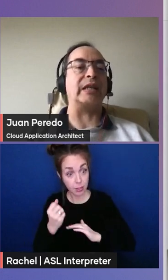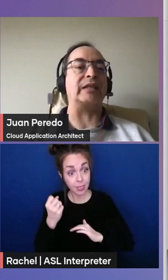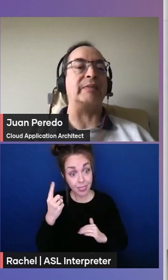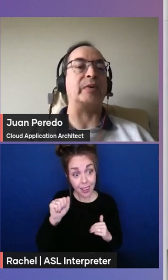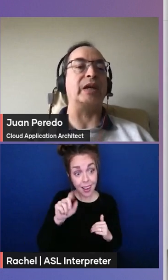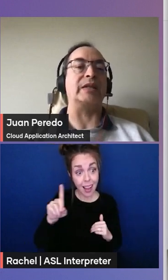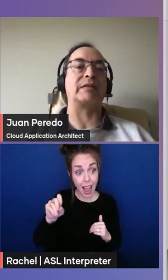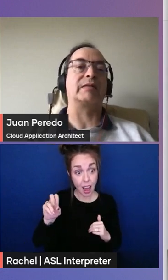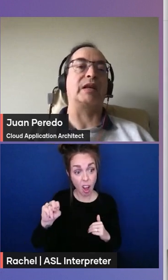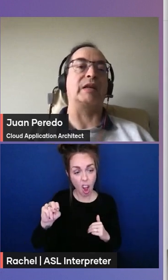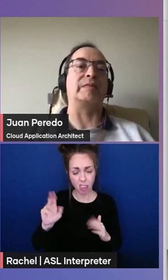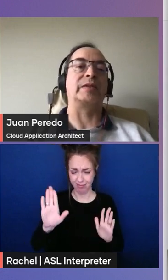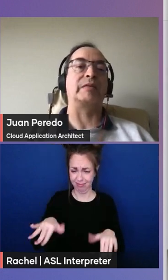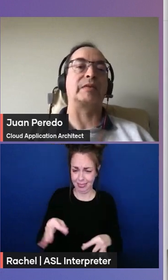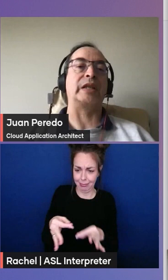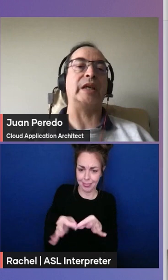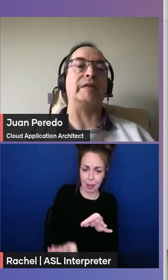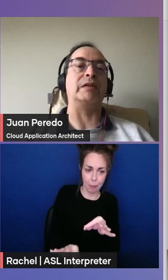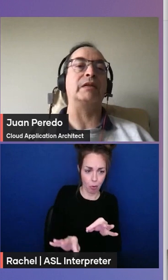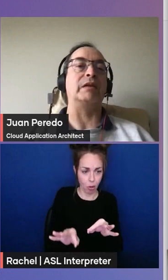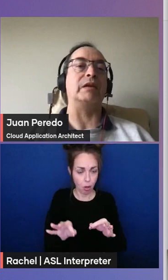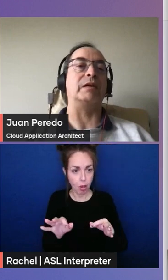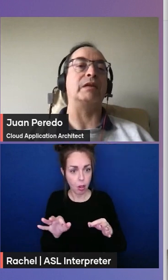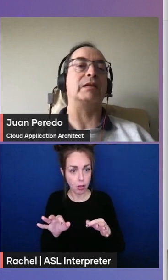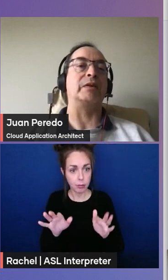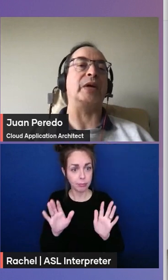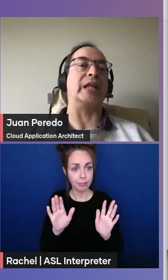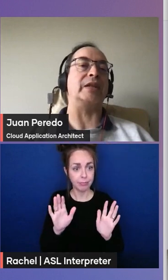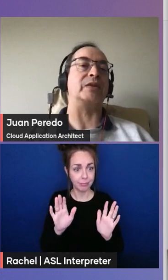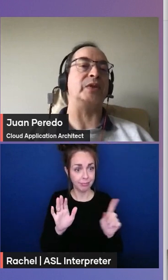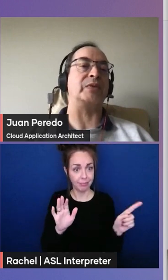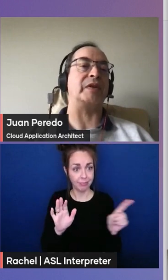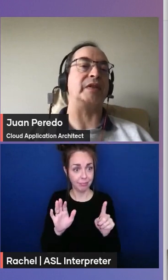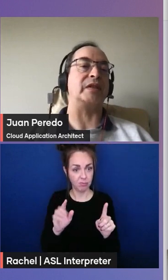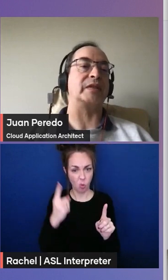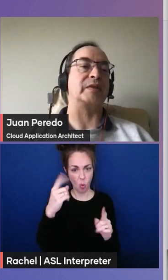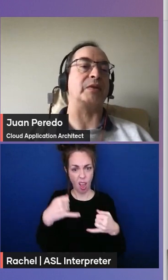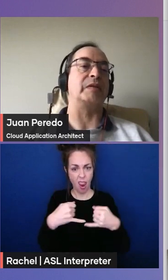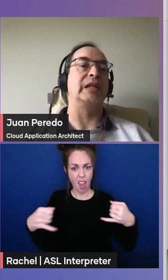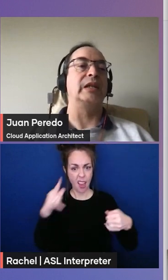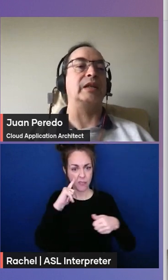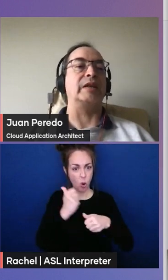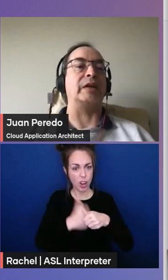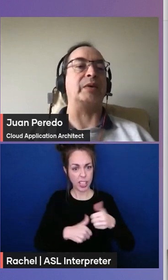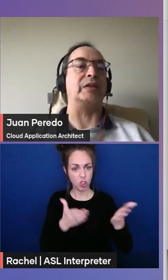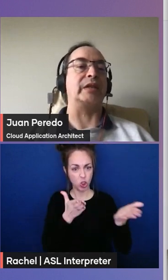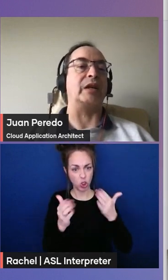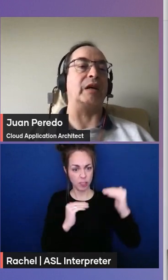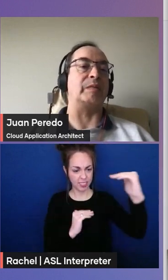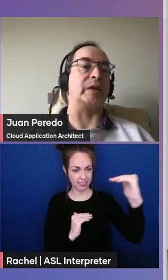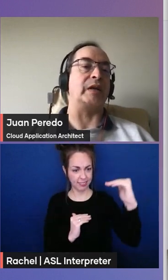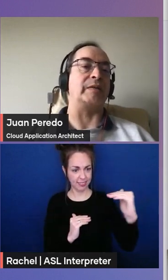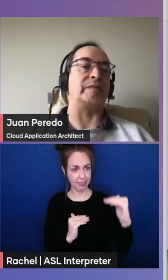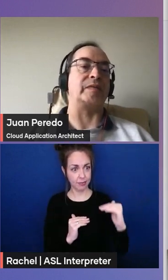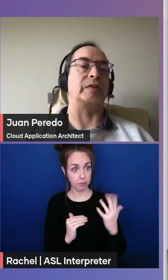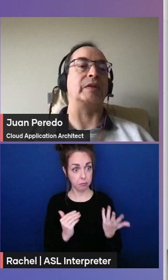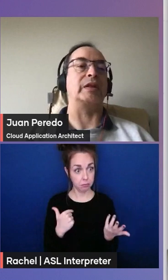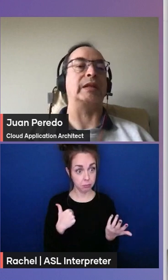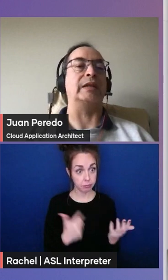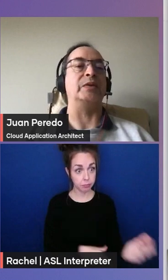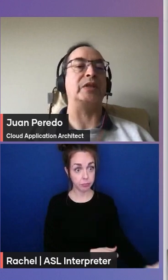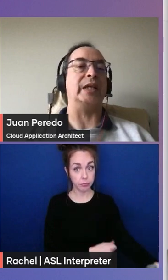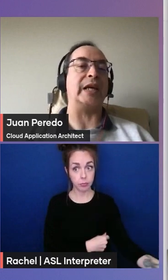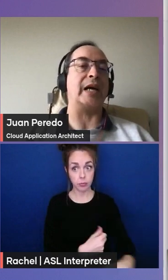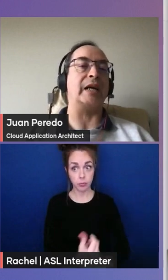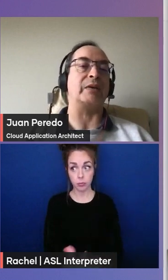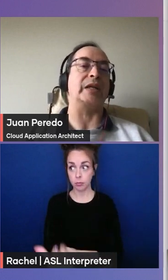it's as simple as giving the one-liner to each one of these things. So if I want to set up a